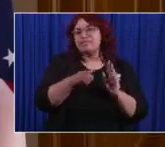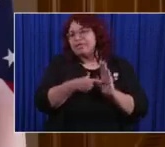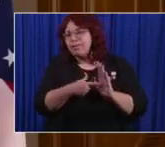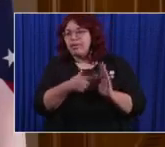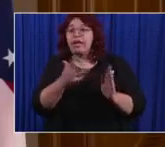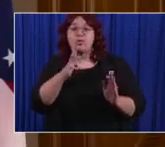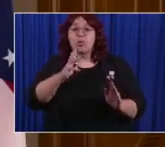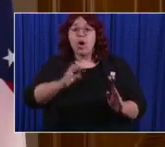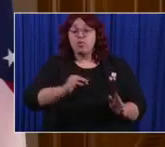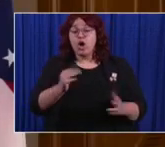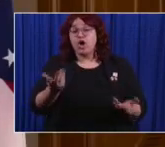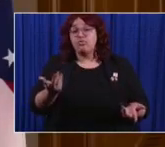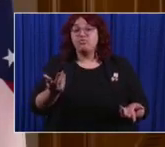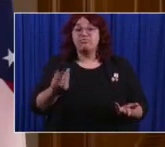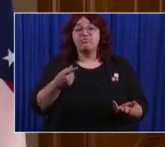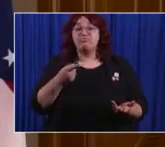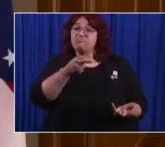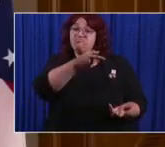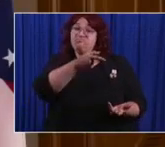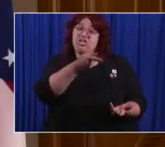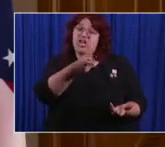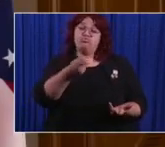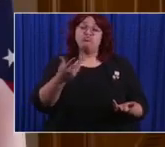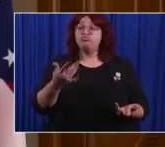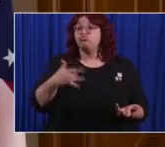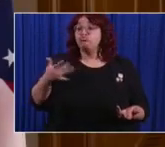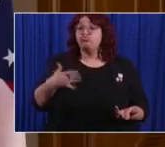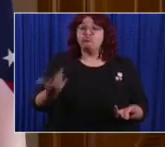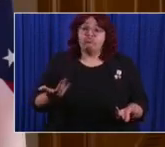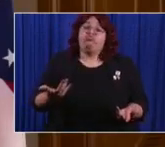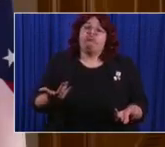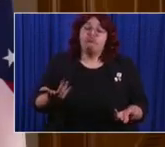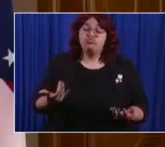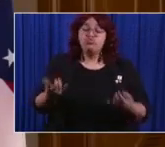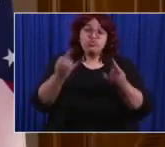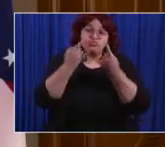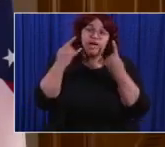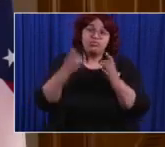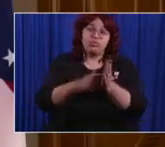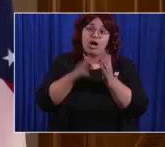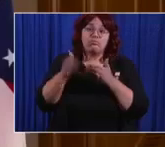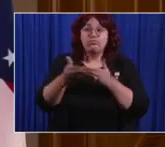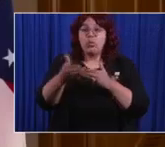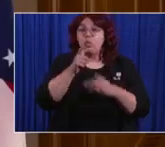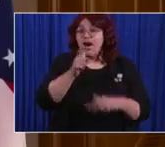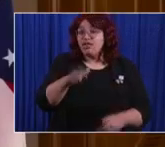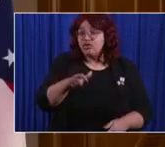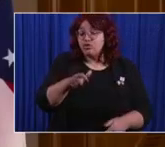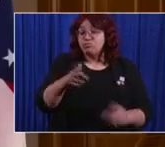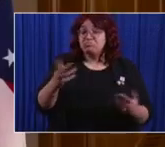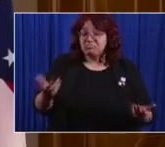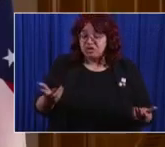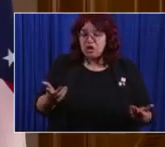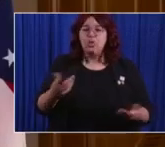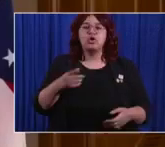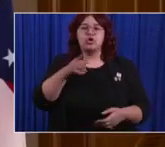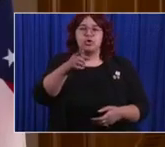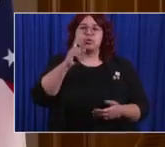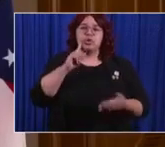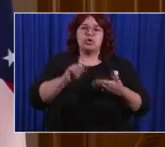the decision, no, we're not going to, you don't have to be masked anymore. So you're going to see businesses make those decisions.